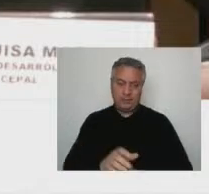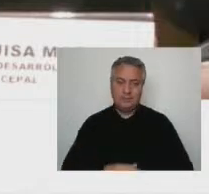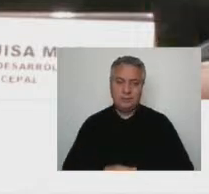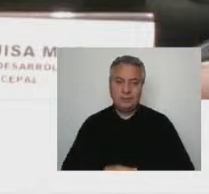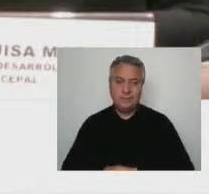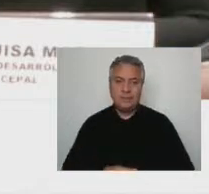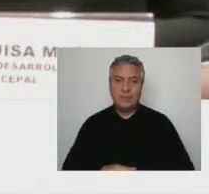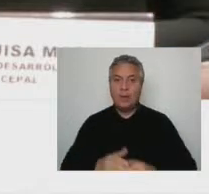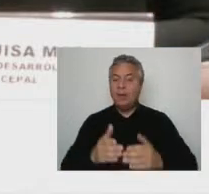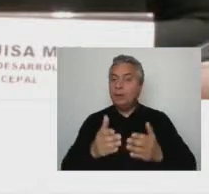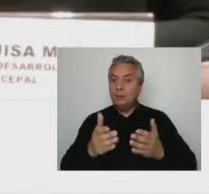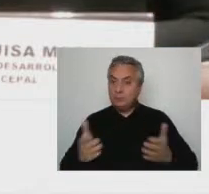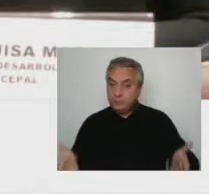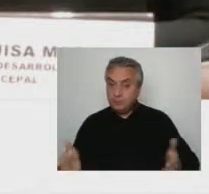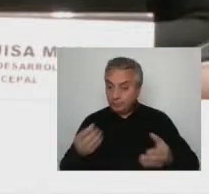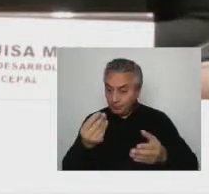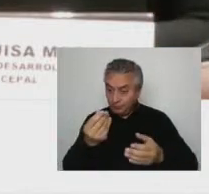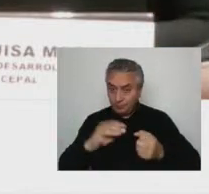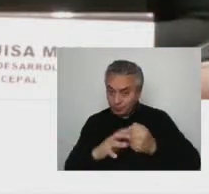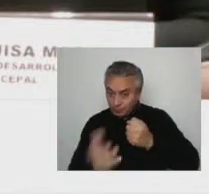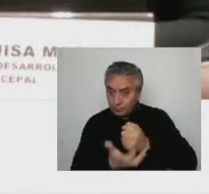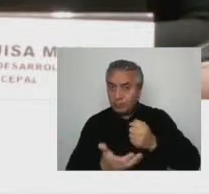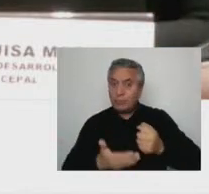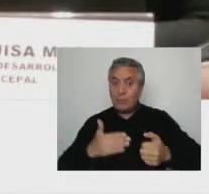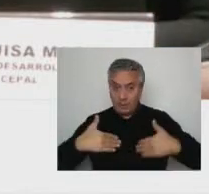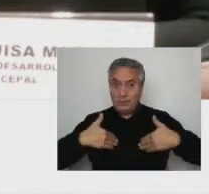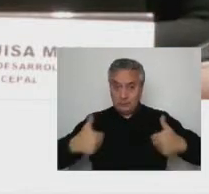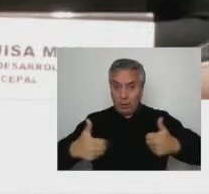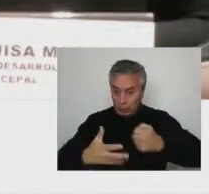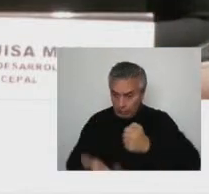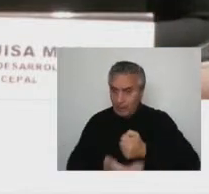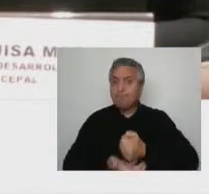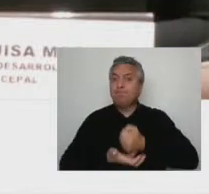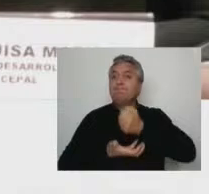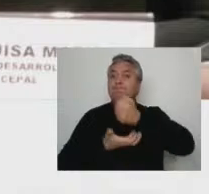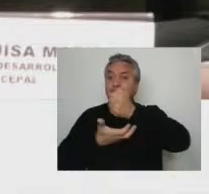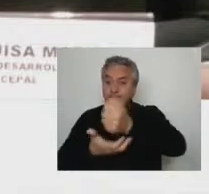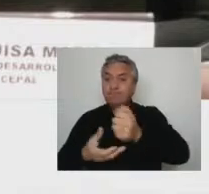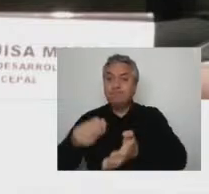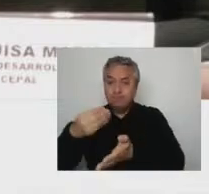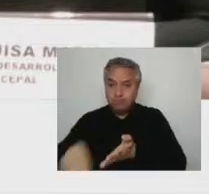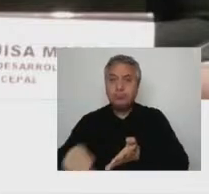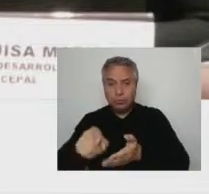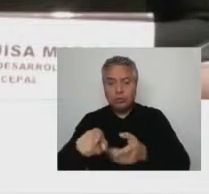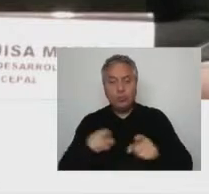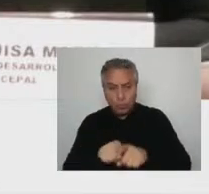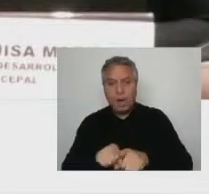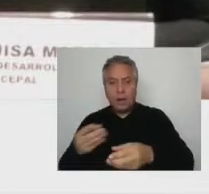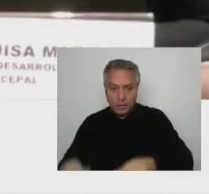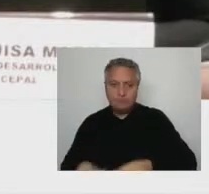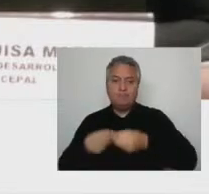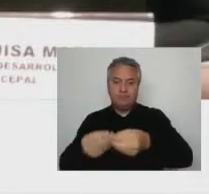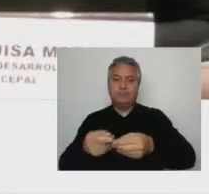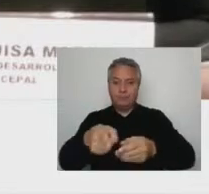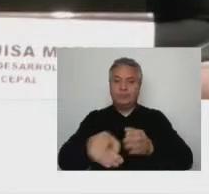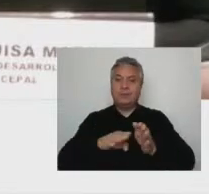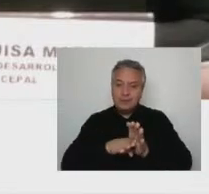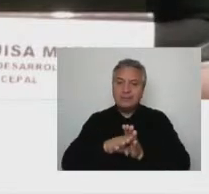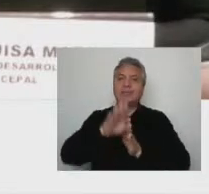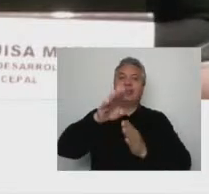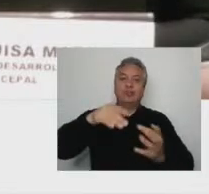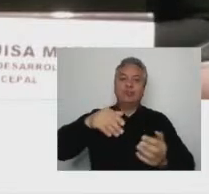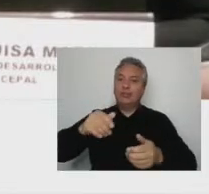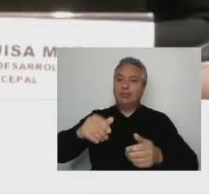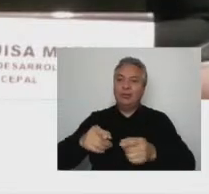regard, investing in health is truly a strategy that helps